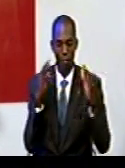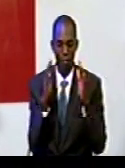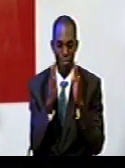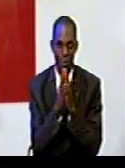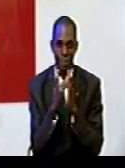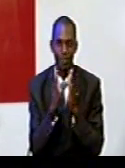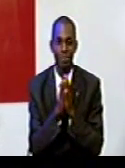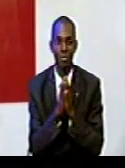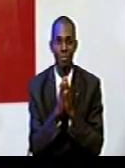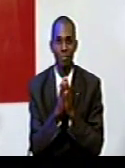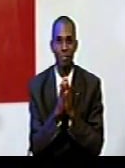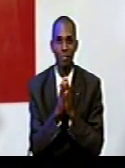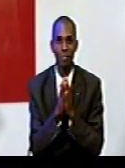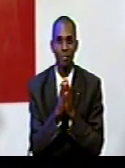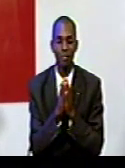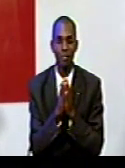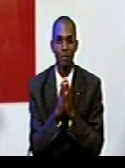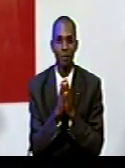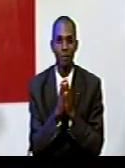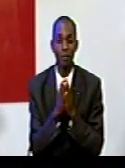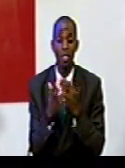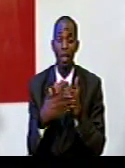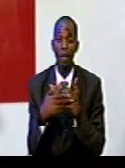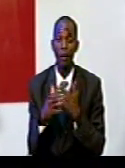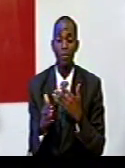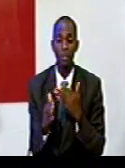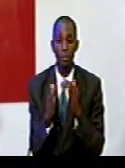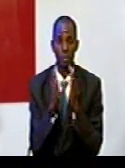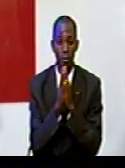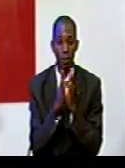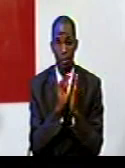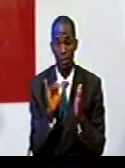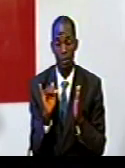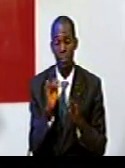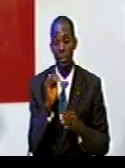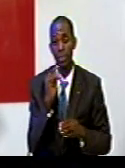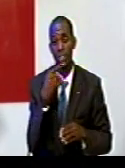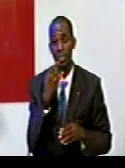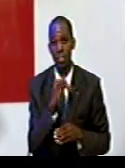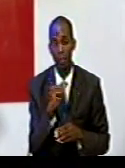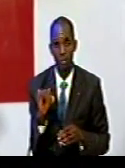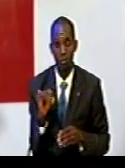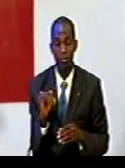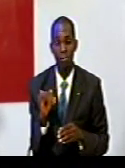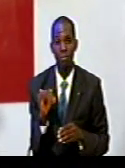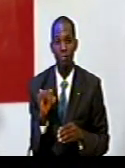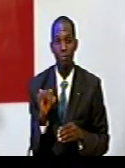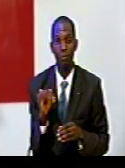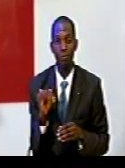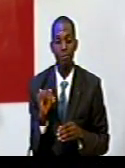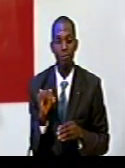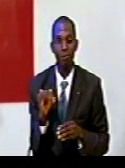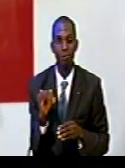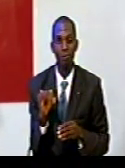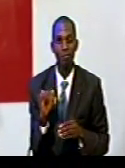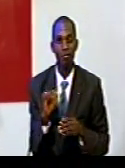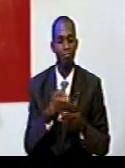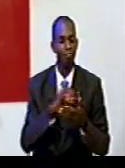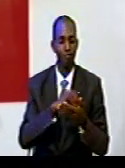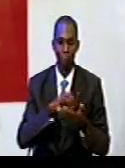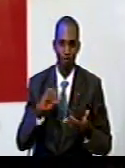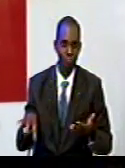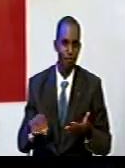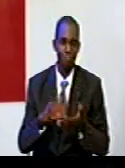My pastor prayed. After praying,